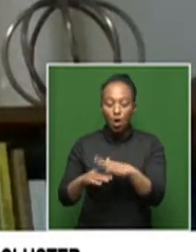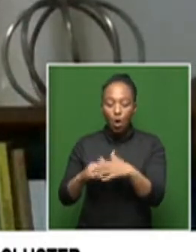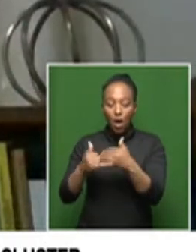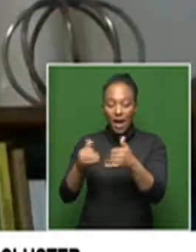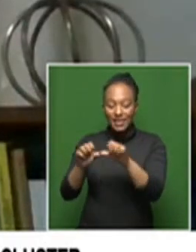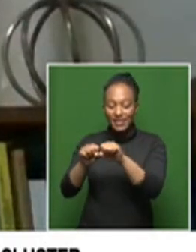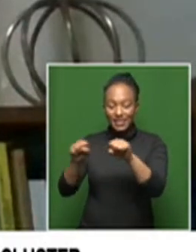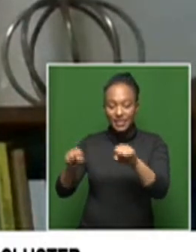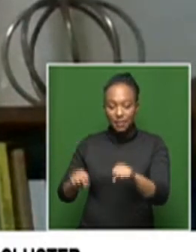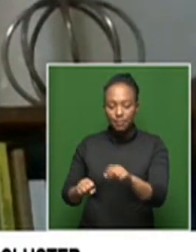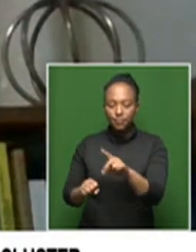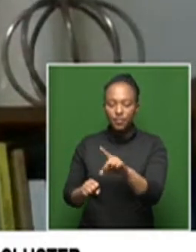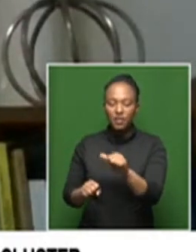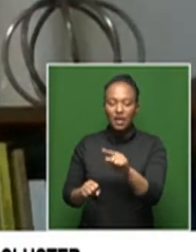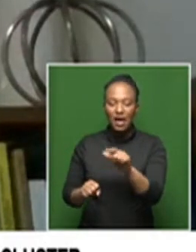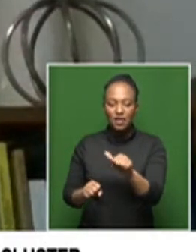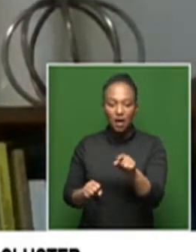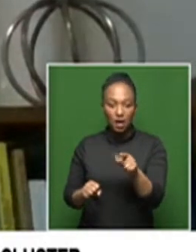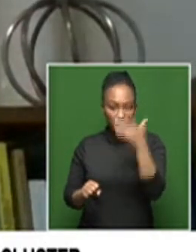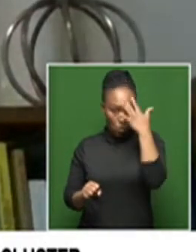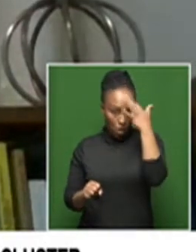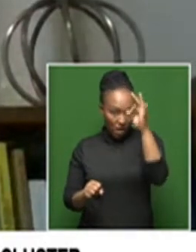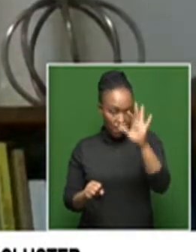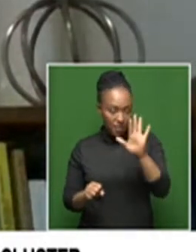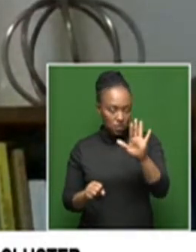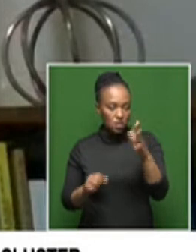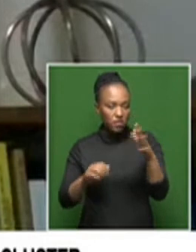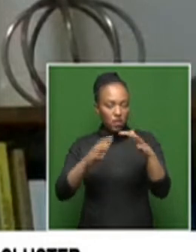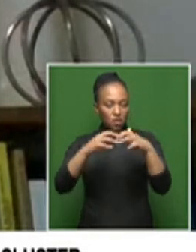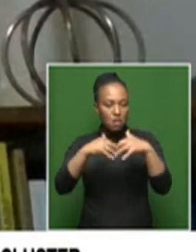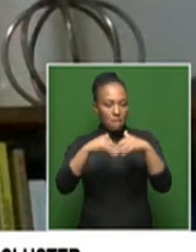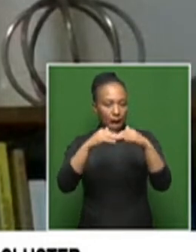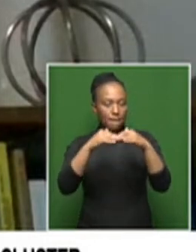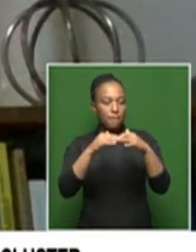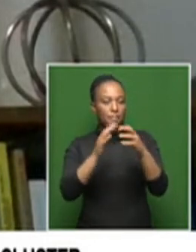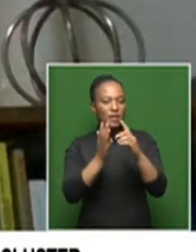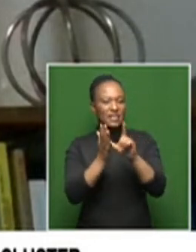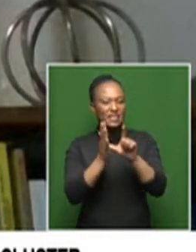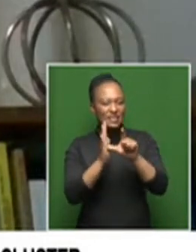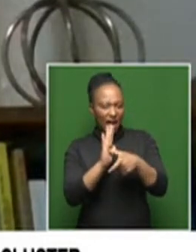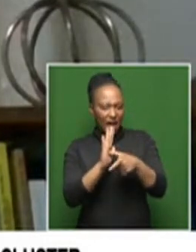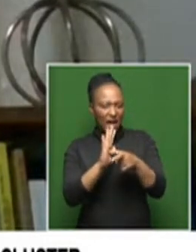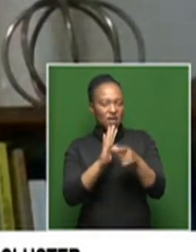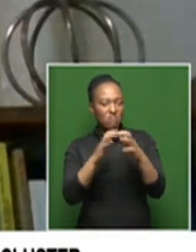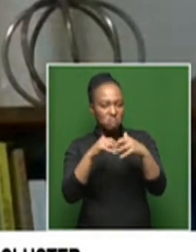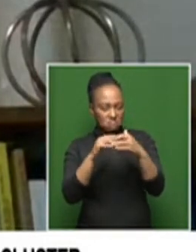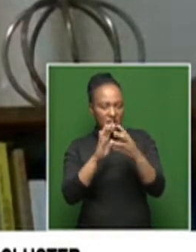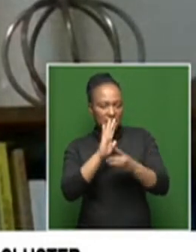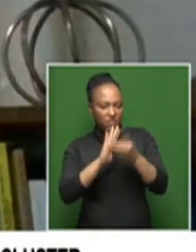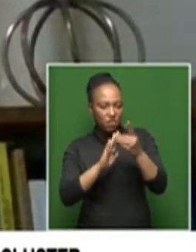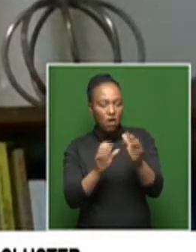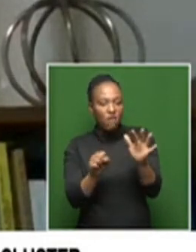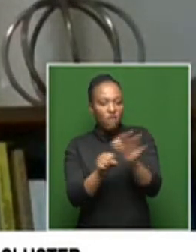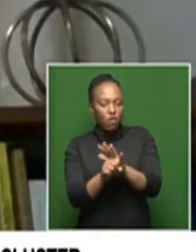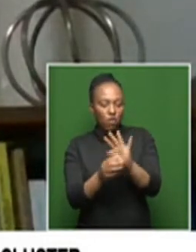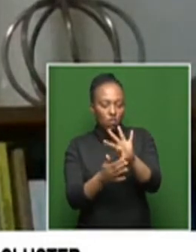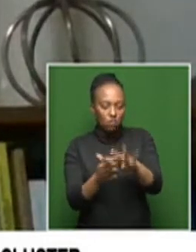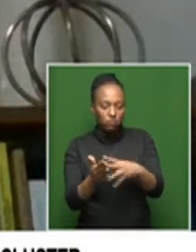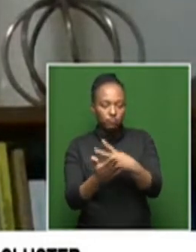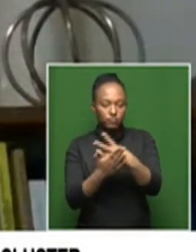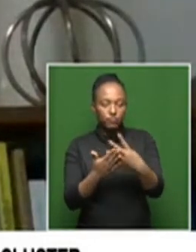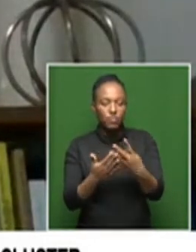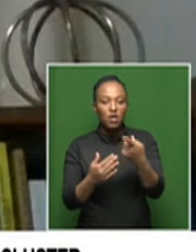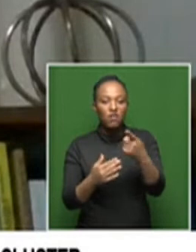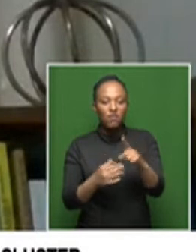system of the South African government has been designed and developed to actually support the full matrix of events of